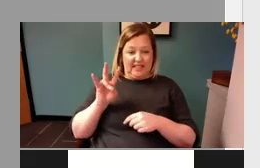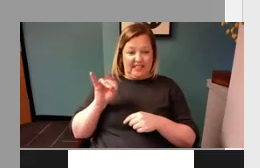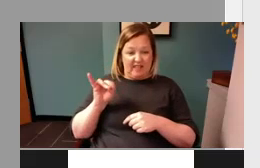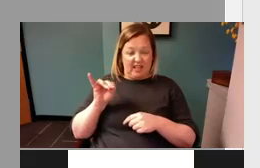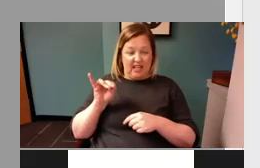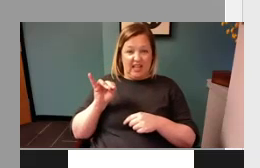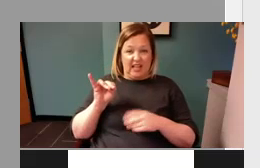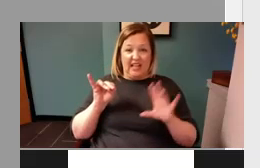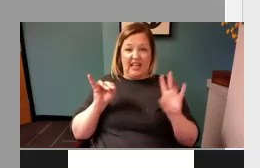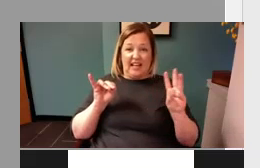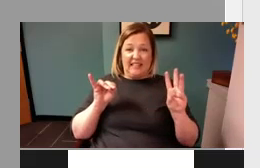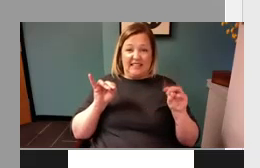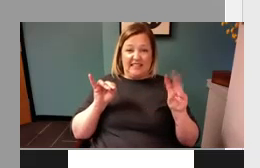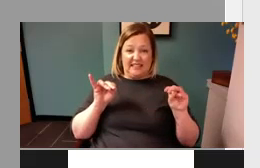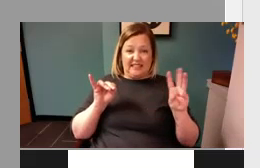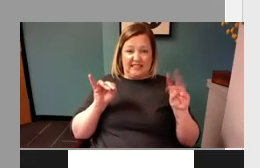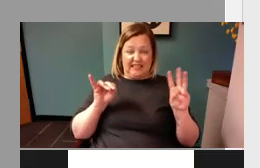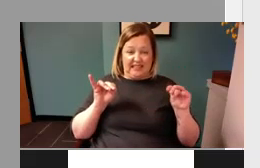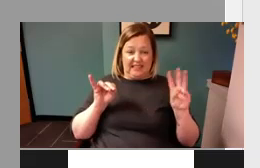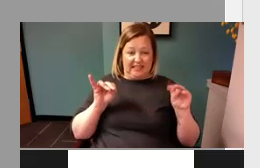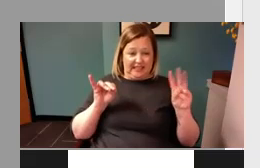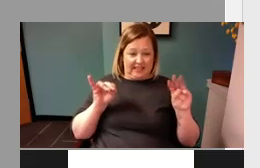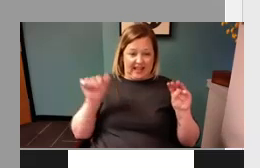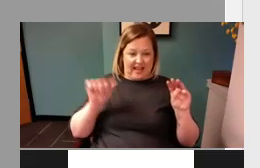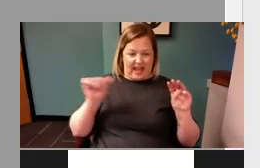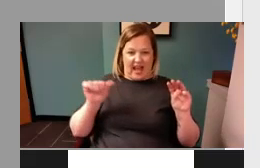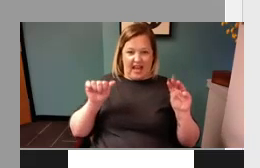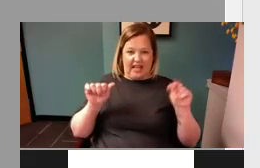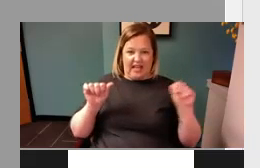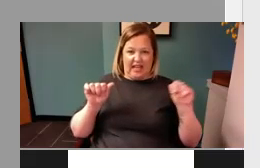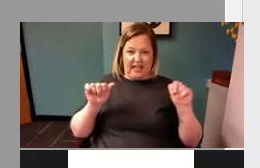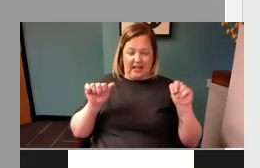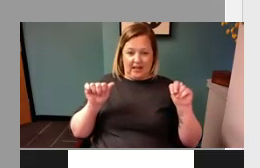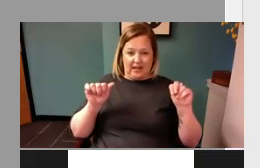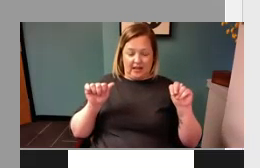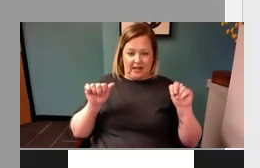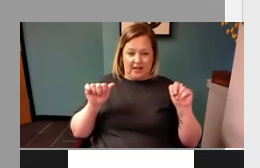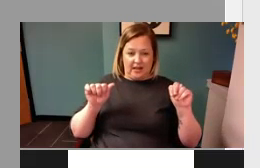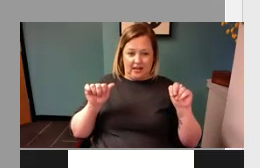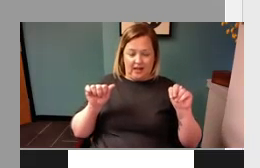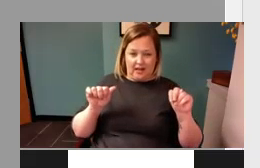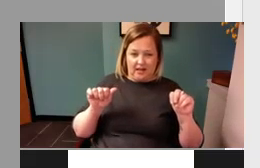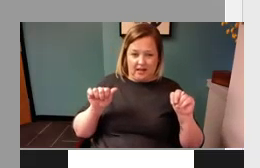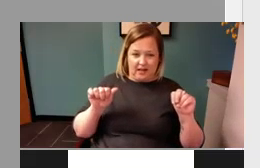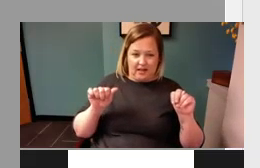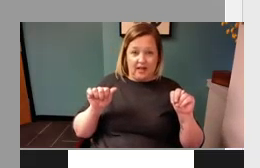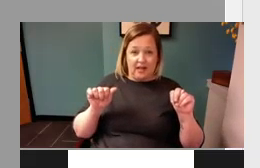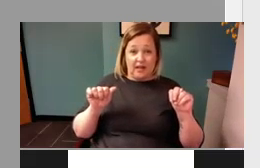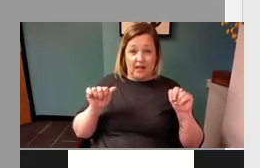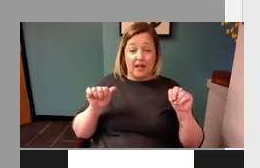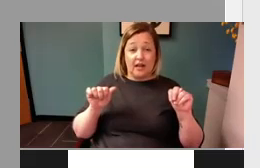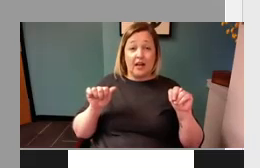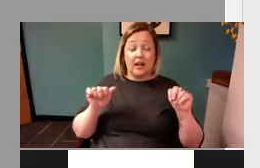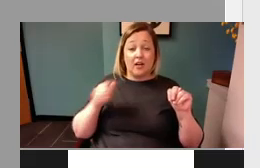combine those two to finally get the entire tree that we have here. So we start off with a bottom-up approach. We keep on